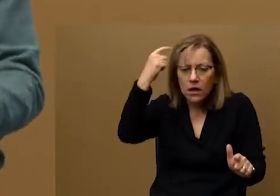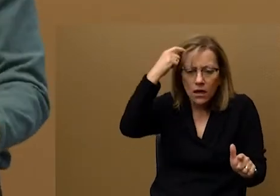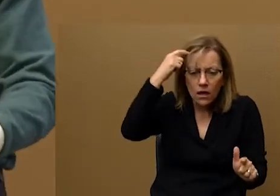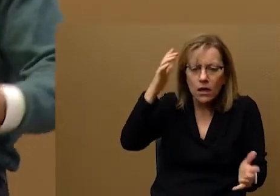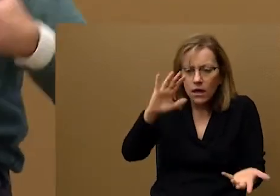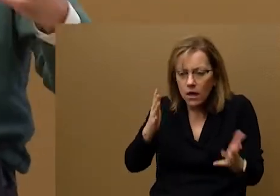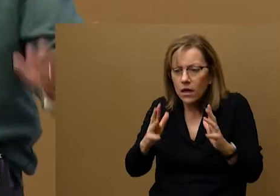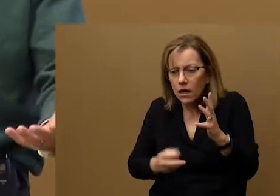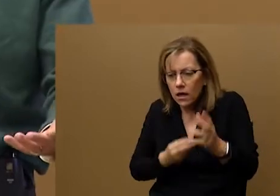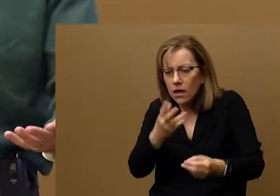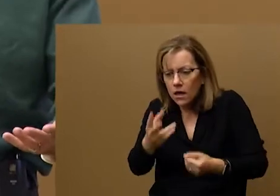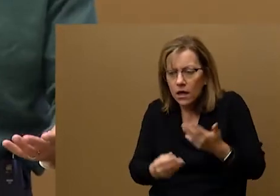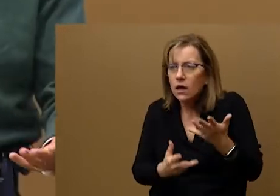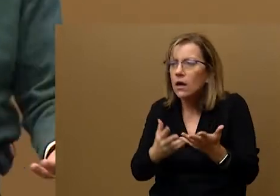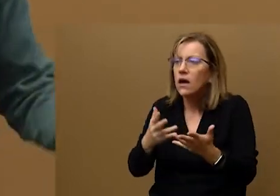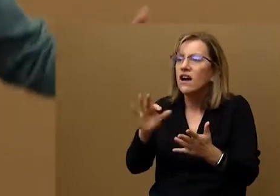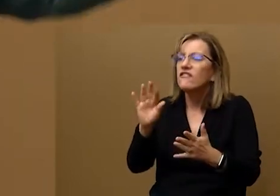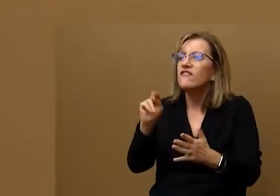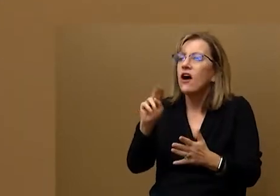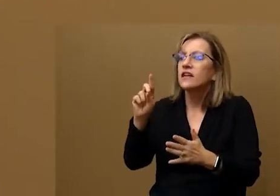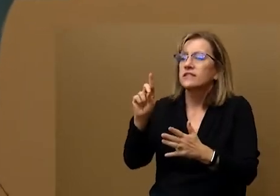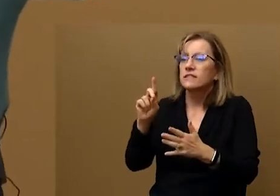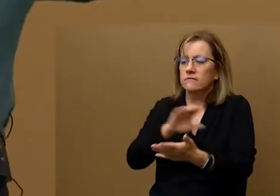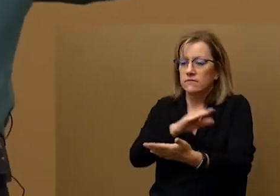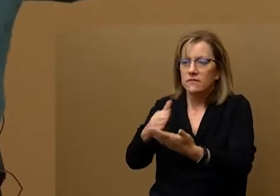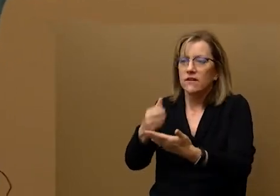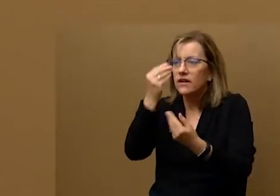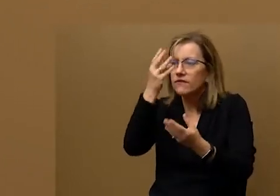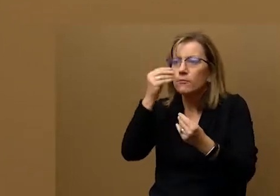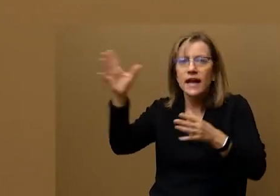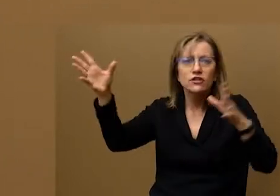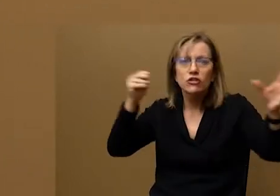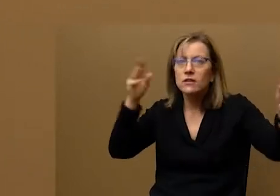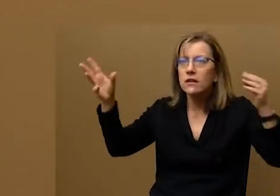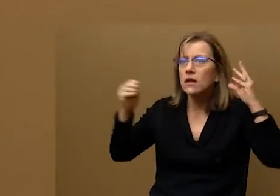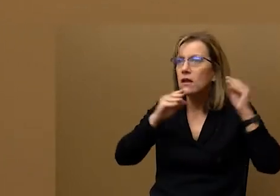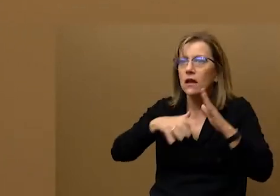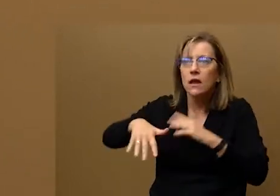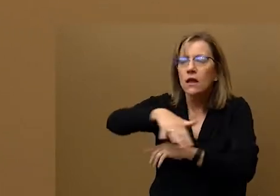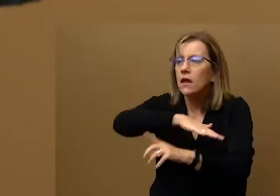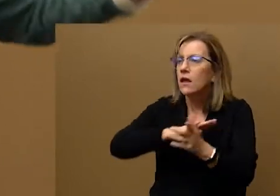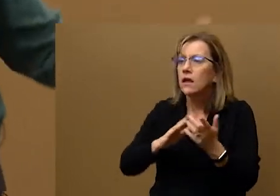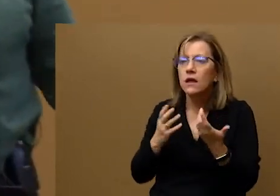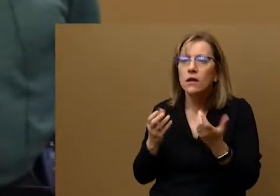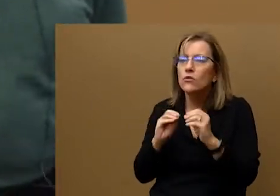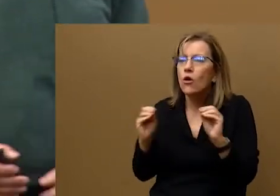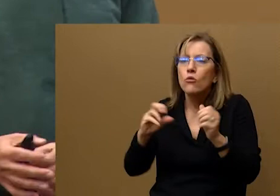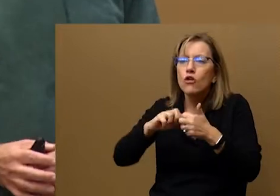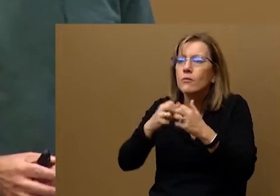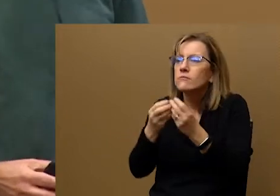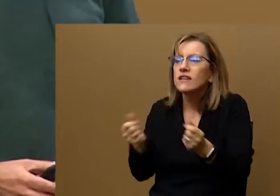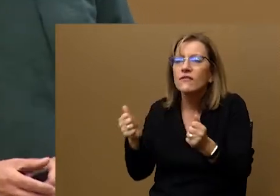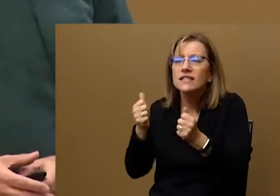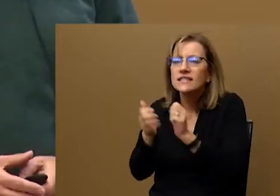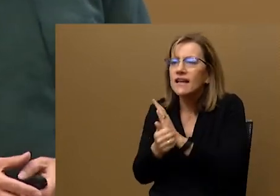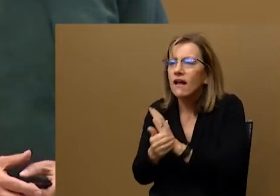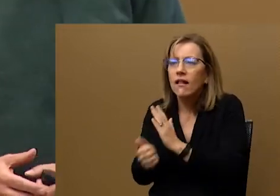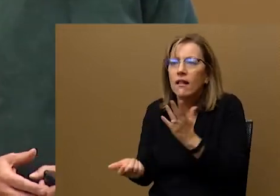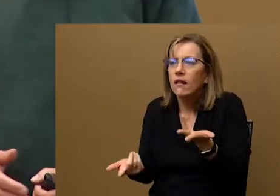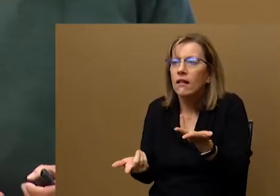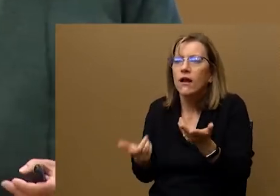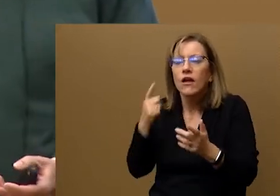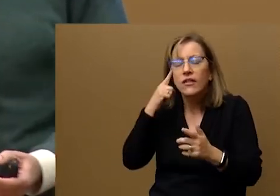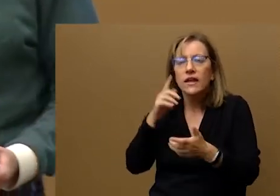a fund of information and all that stuff. And it all begins with language. Lack of problem-solving skills, of course the ability to think